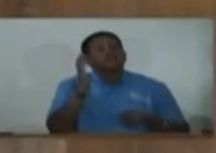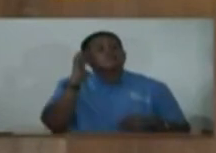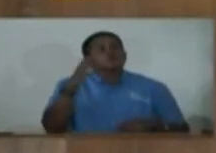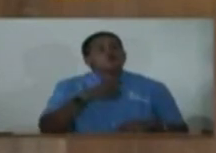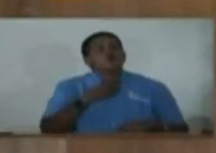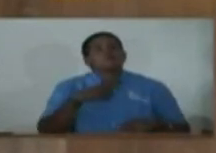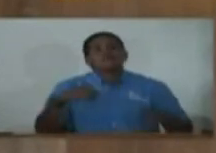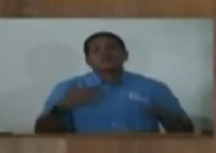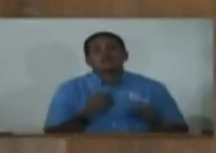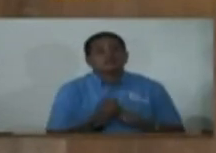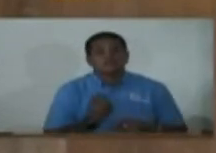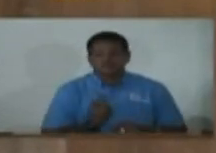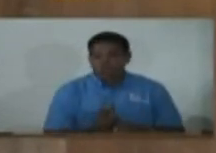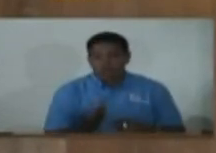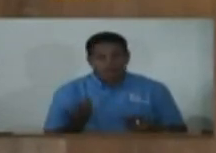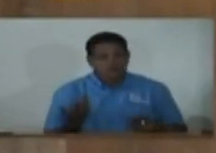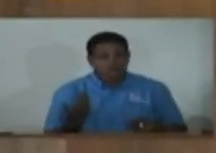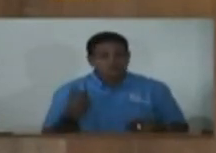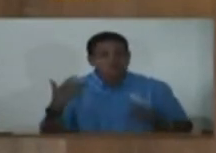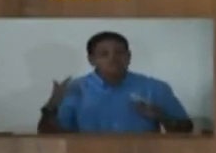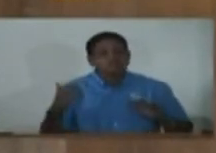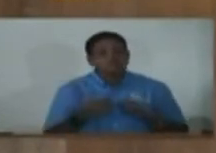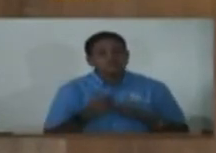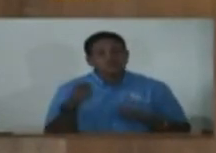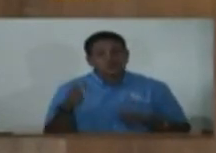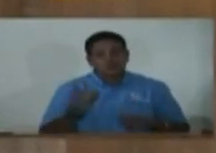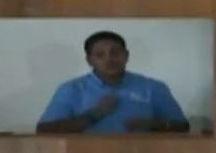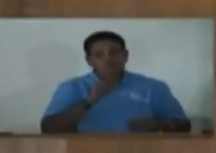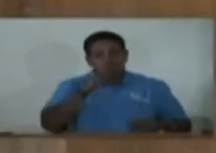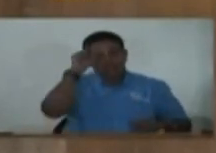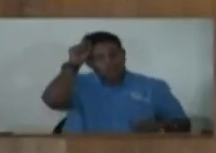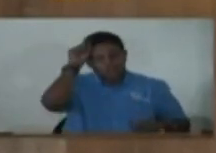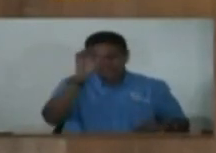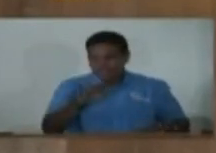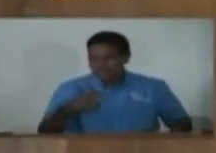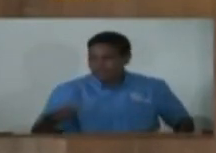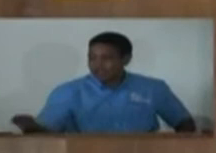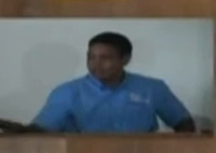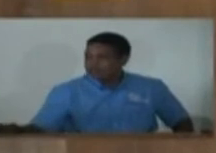got it quite right. So I sympathize with that, and I understand that.